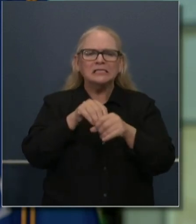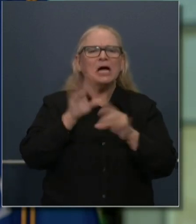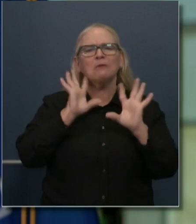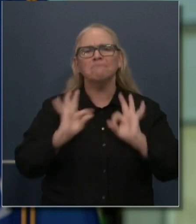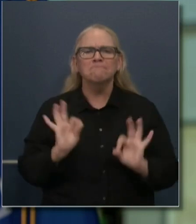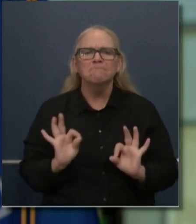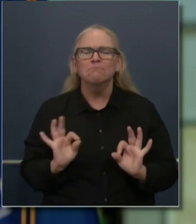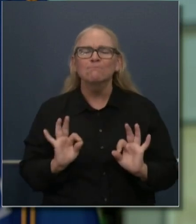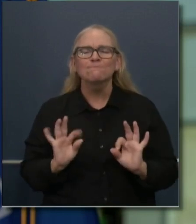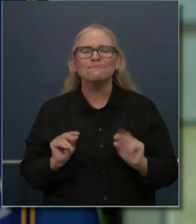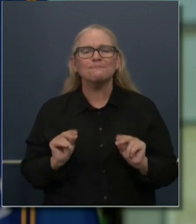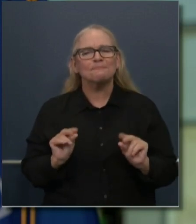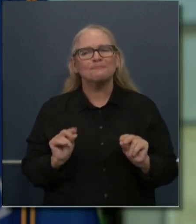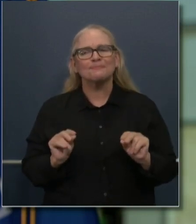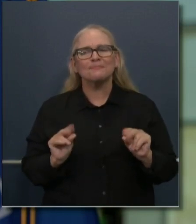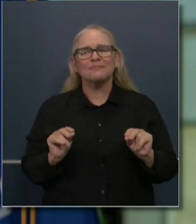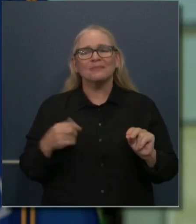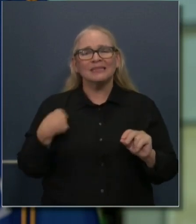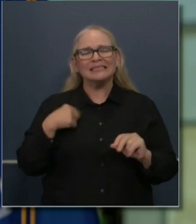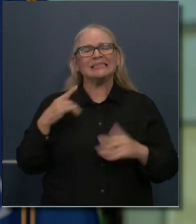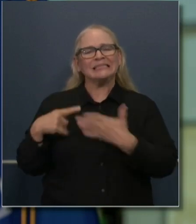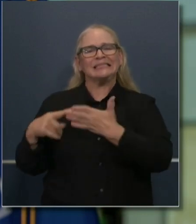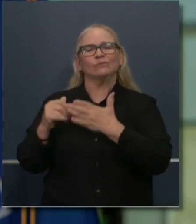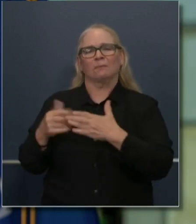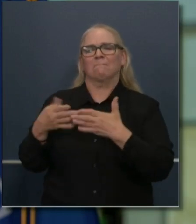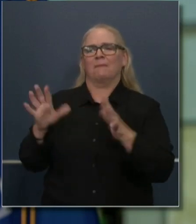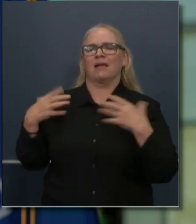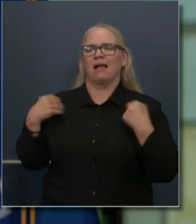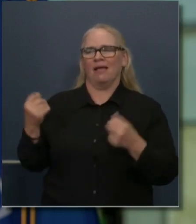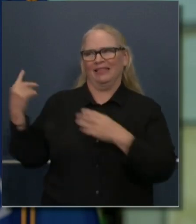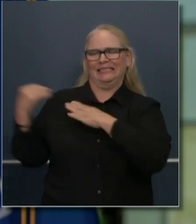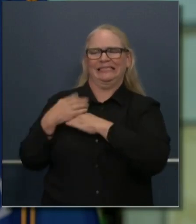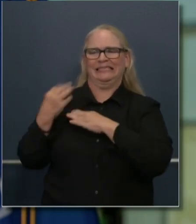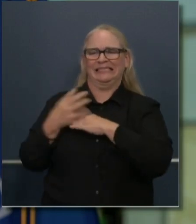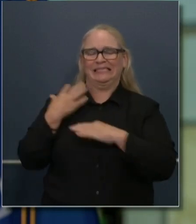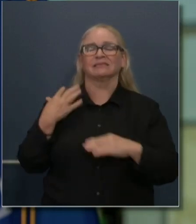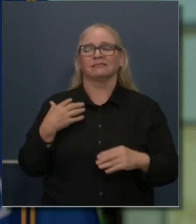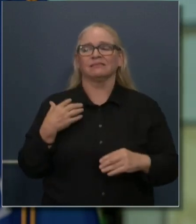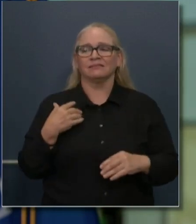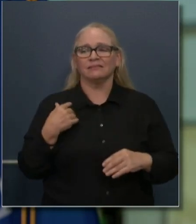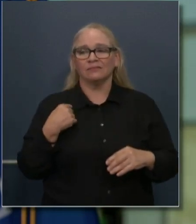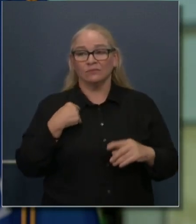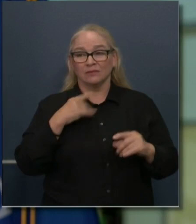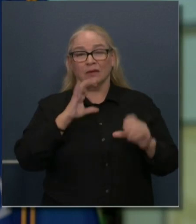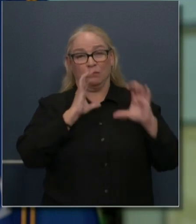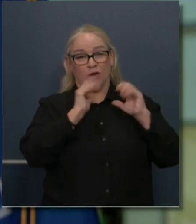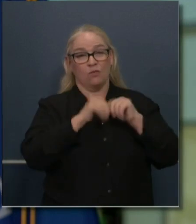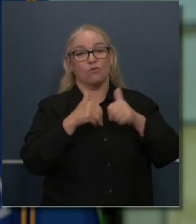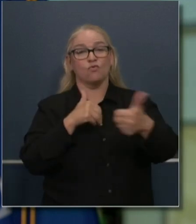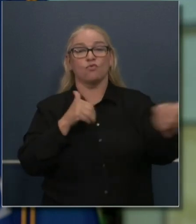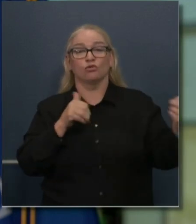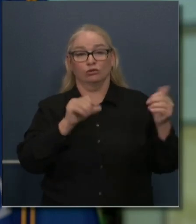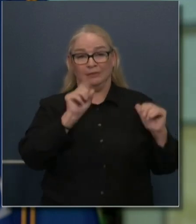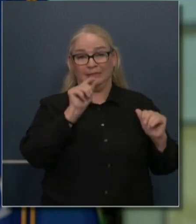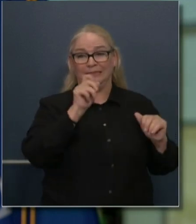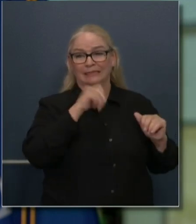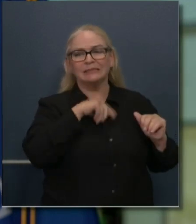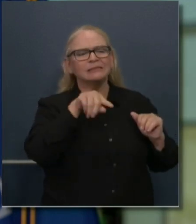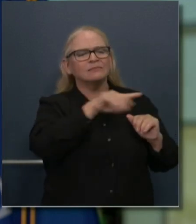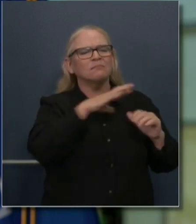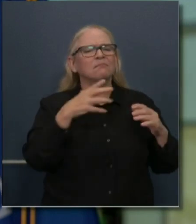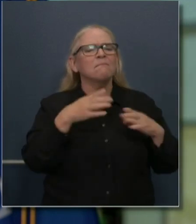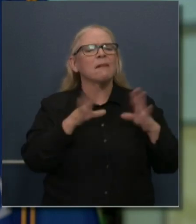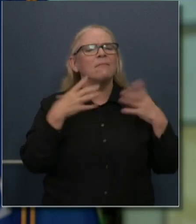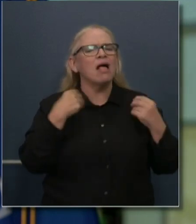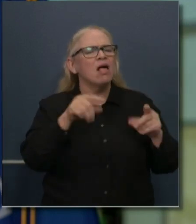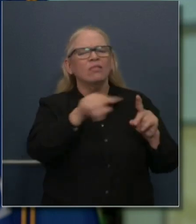officials and federal partners across the country that have also been helpful, regional and those